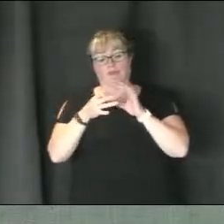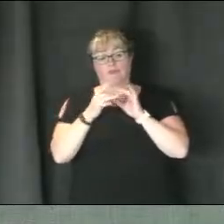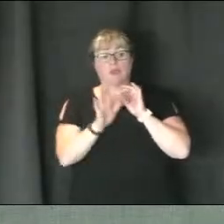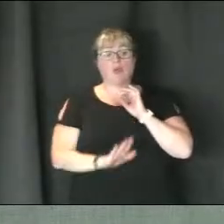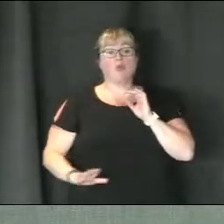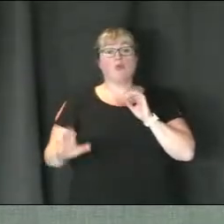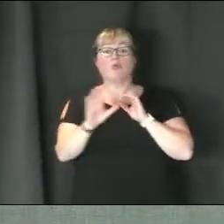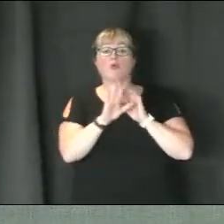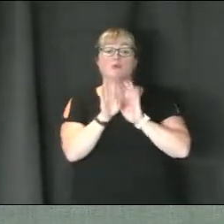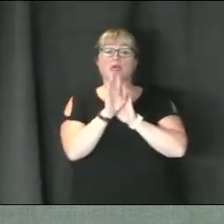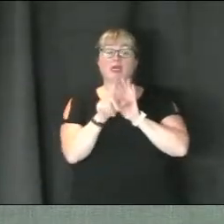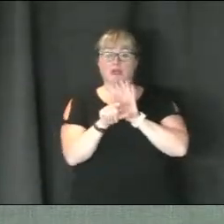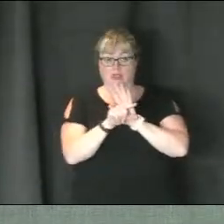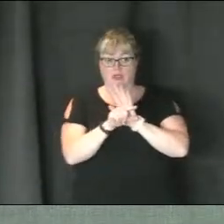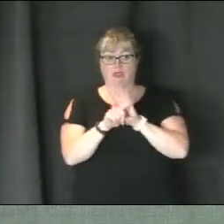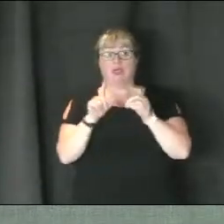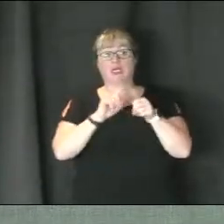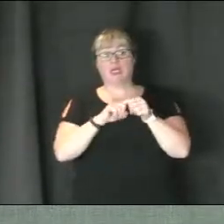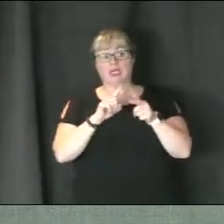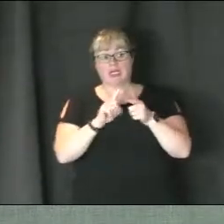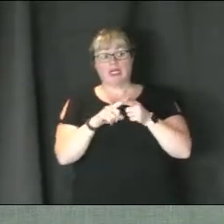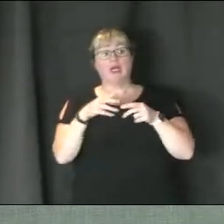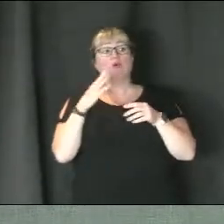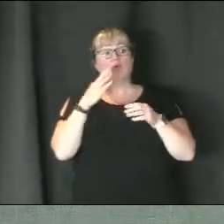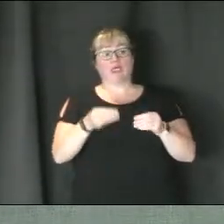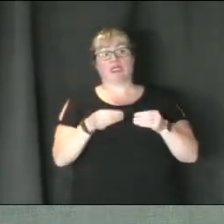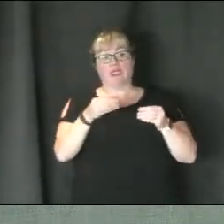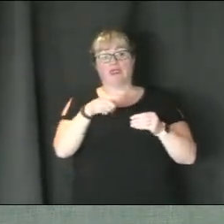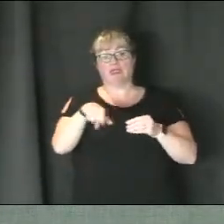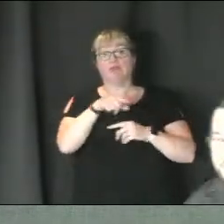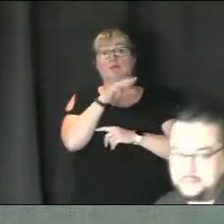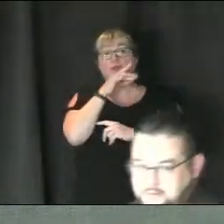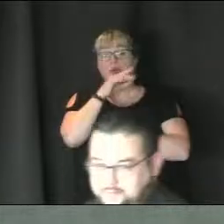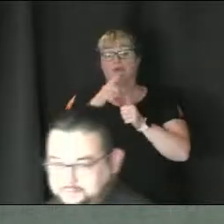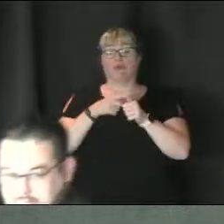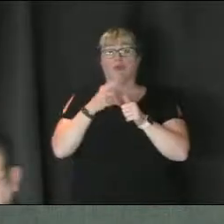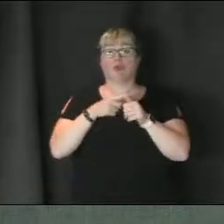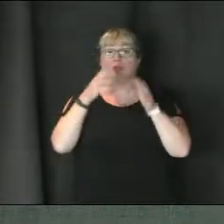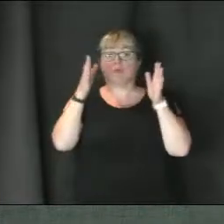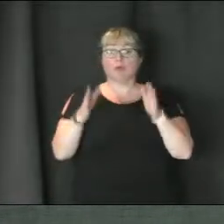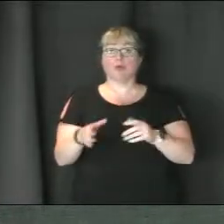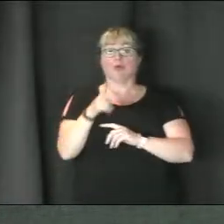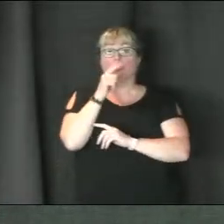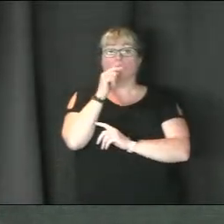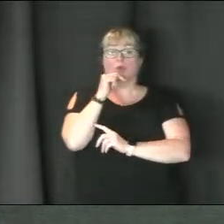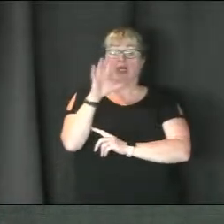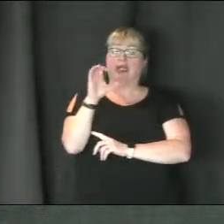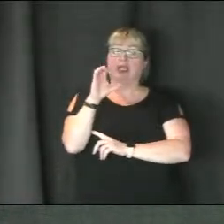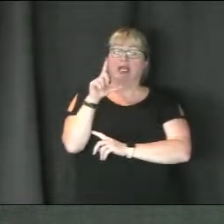biographies, and then they'll have the opportunity to speak. So the first recipient is Clement Benteau.